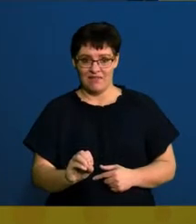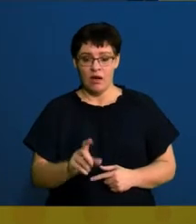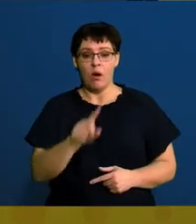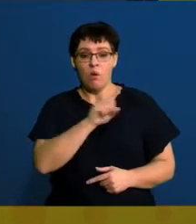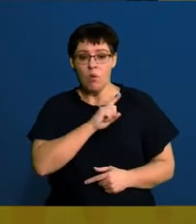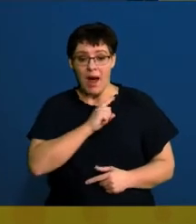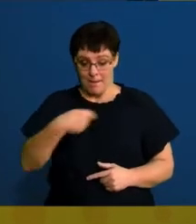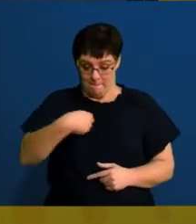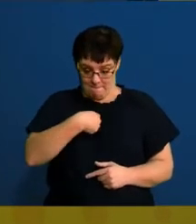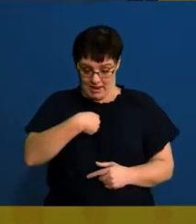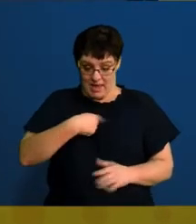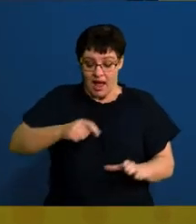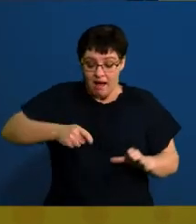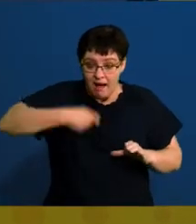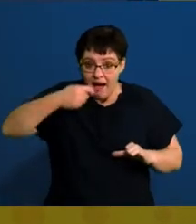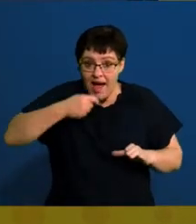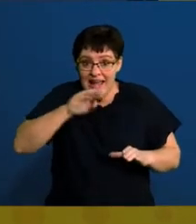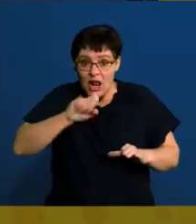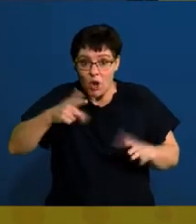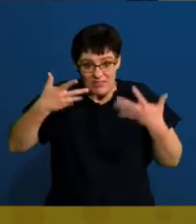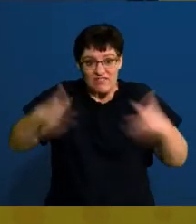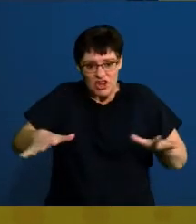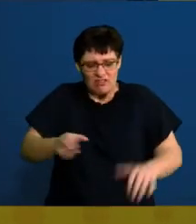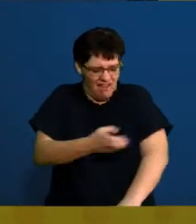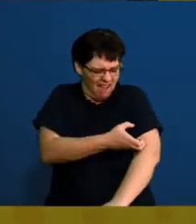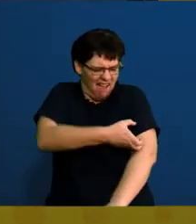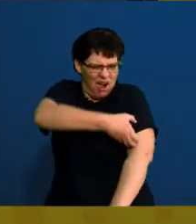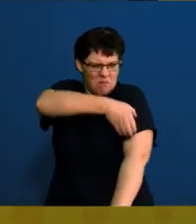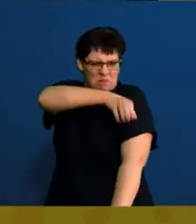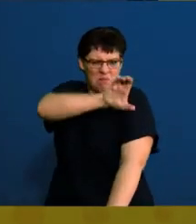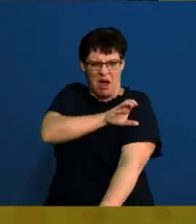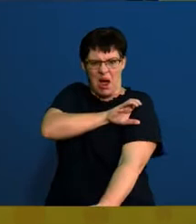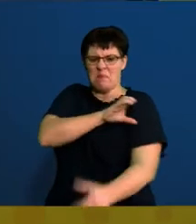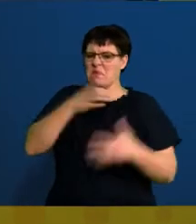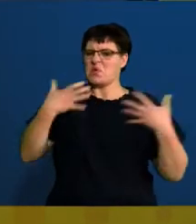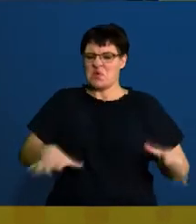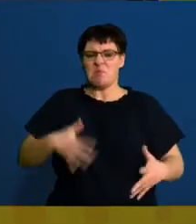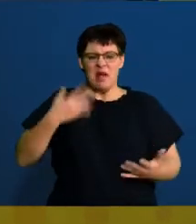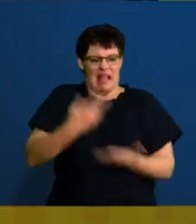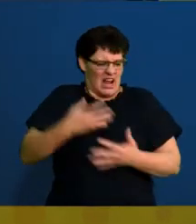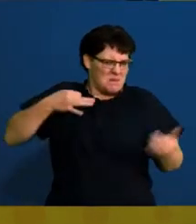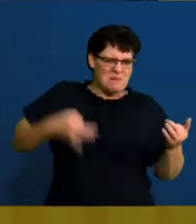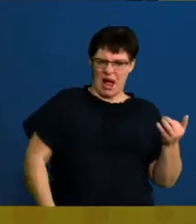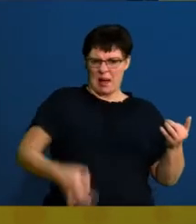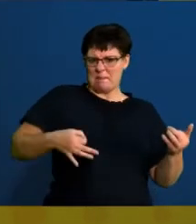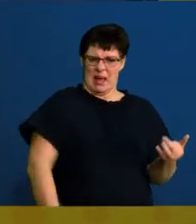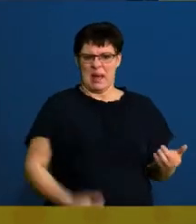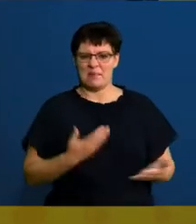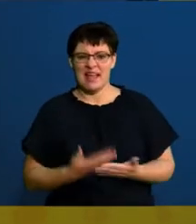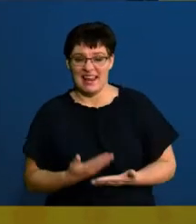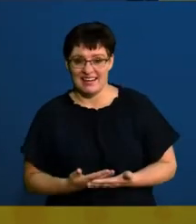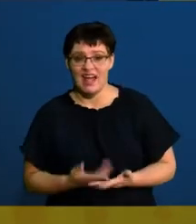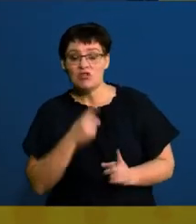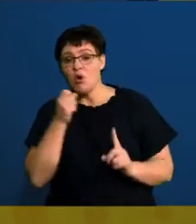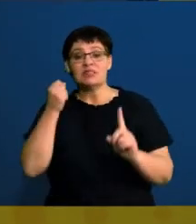the Kellogg's, she is full of energy and it's given her the extra edge that she needs. So the target audience for this